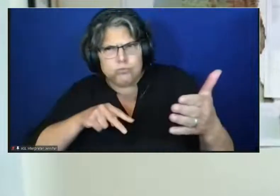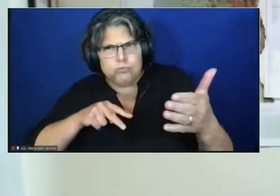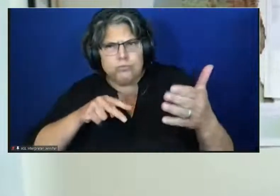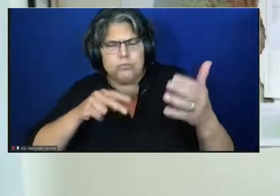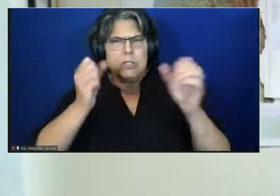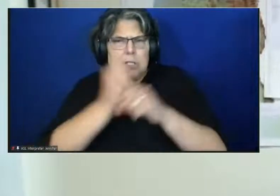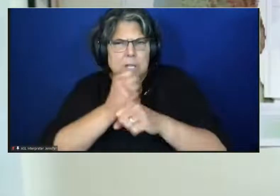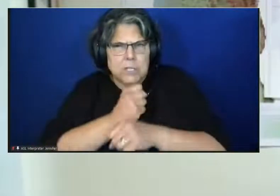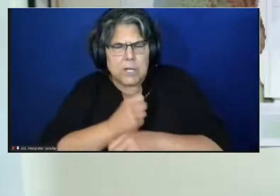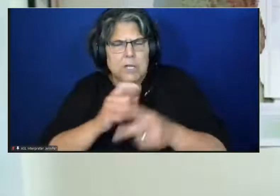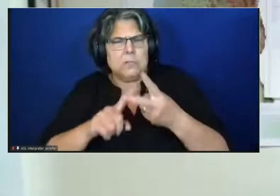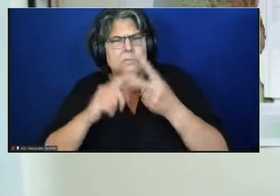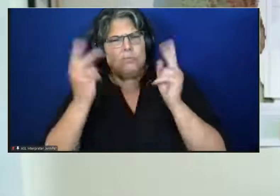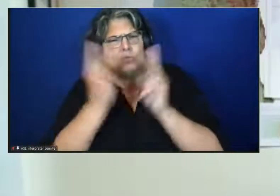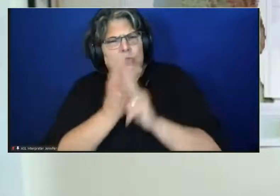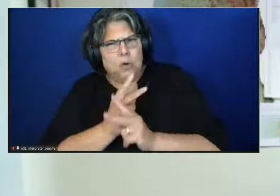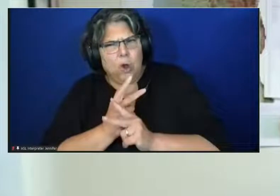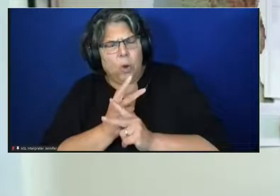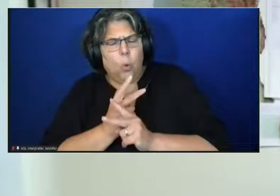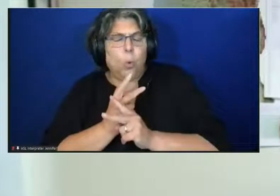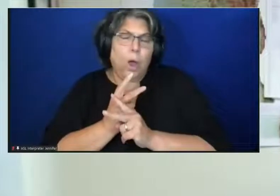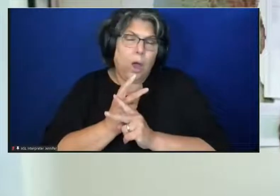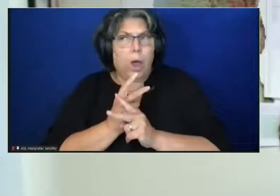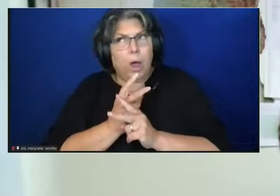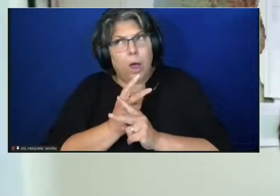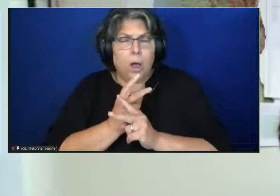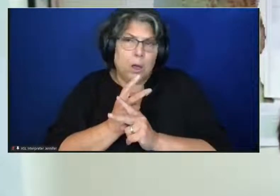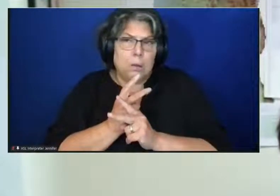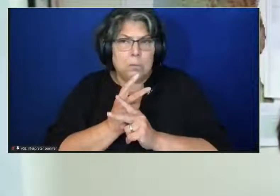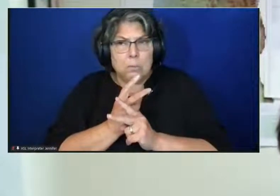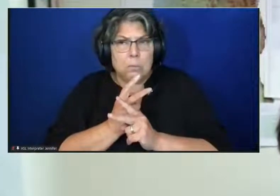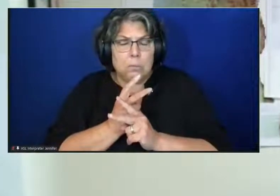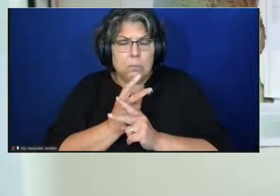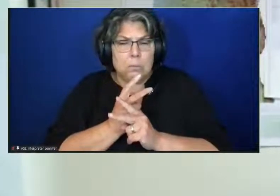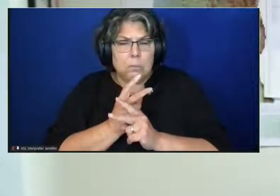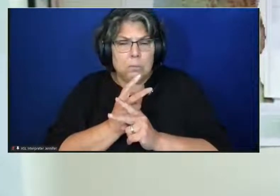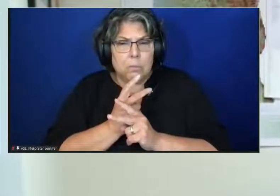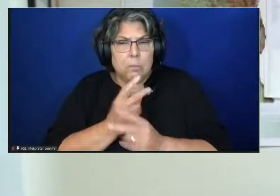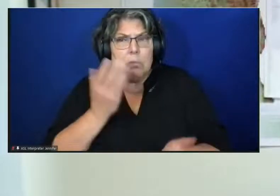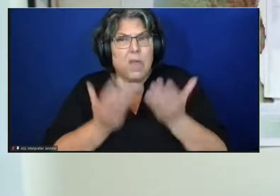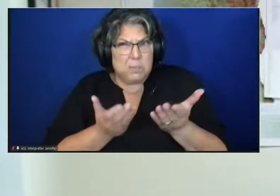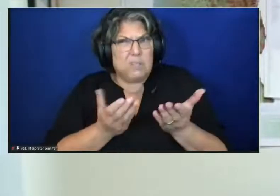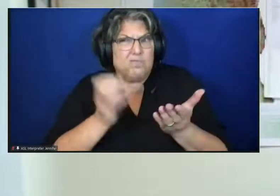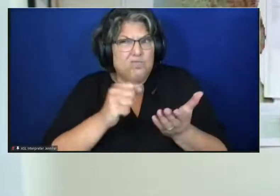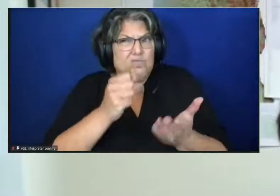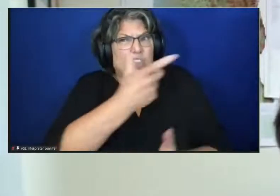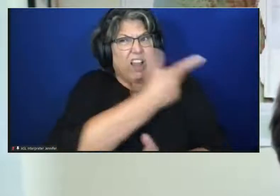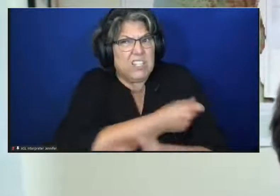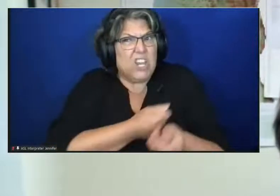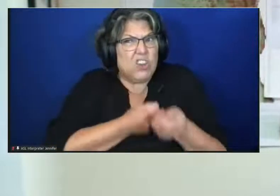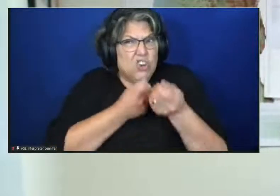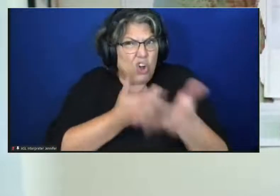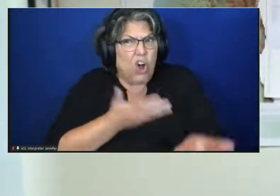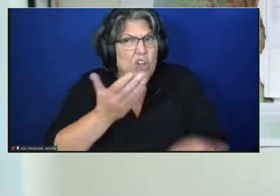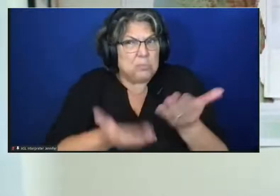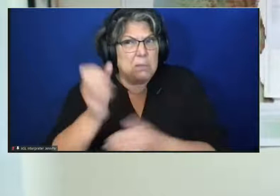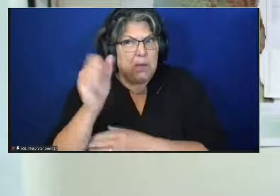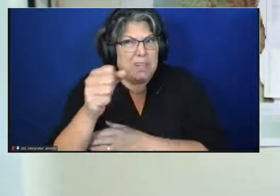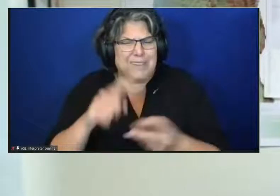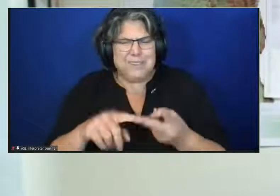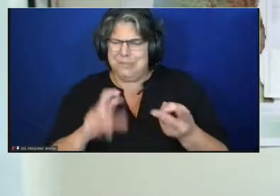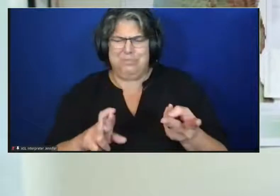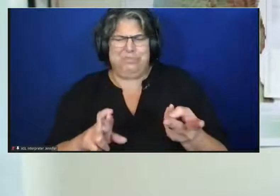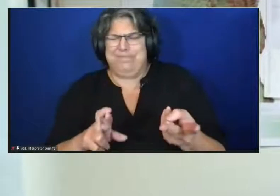through, well, this may be a consequence of the vaccine, or there's no way that this